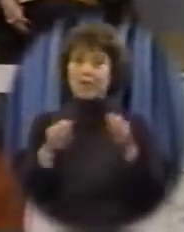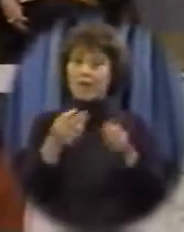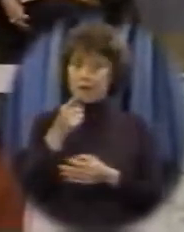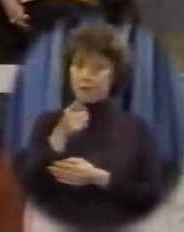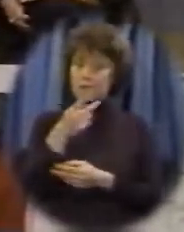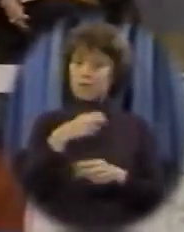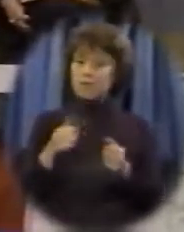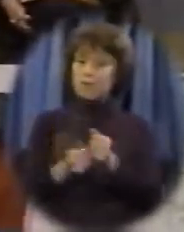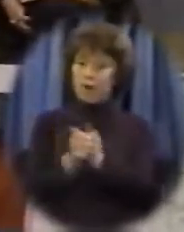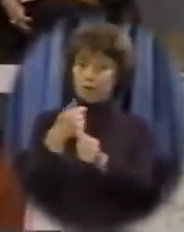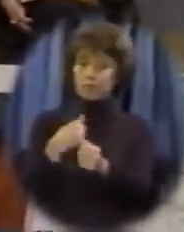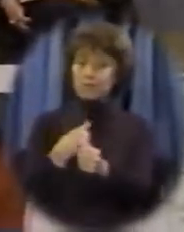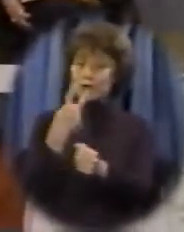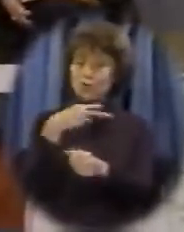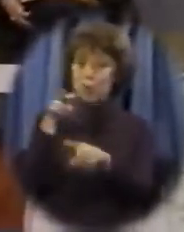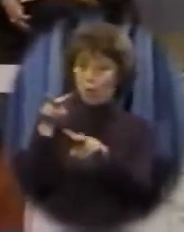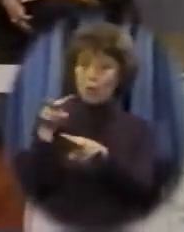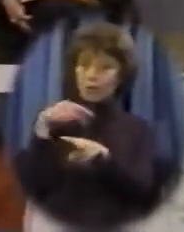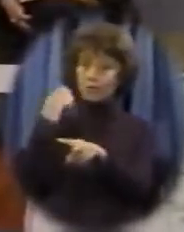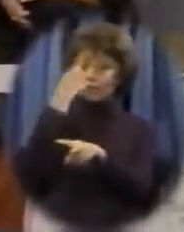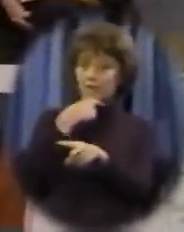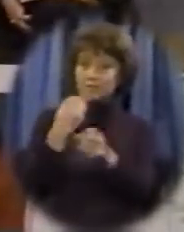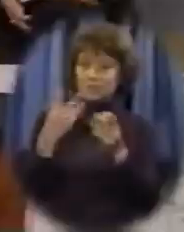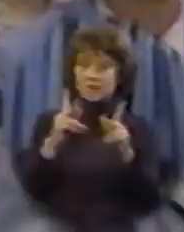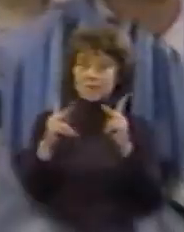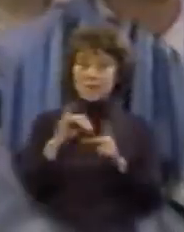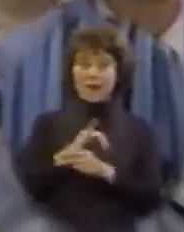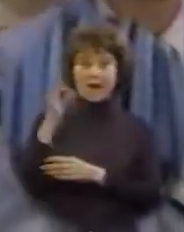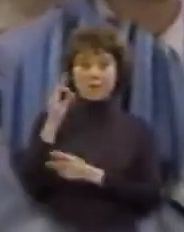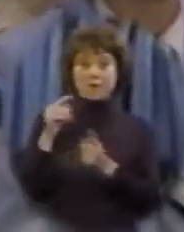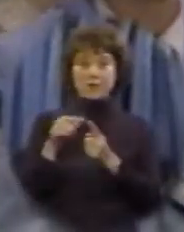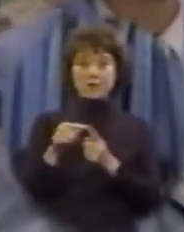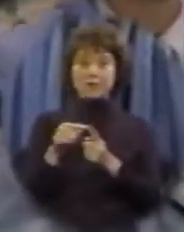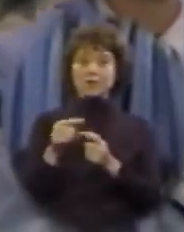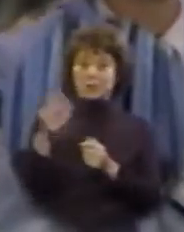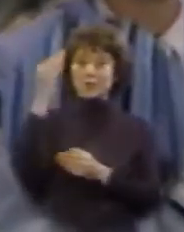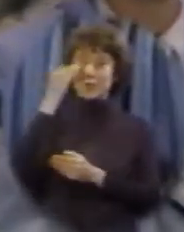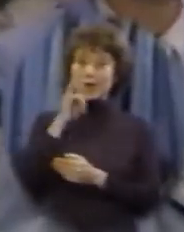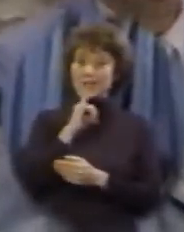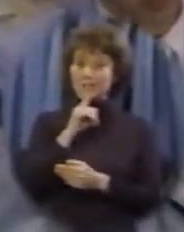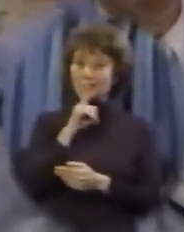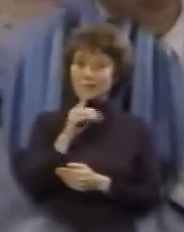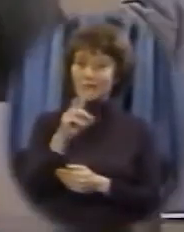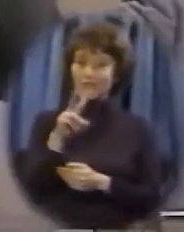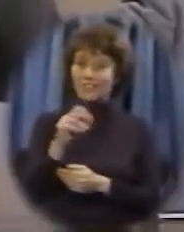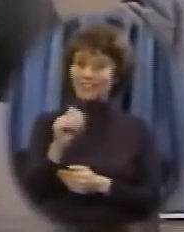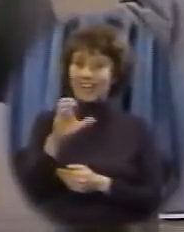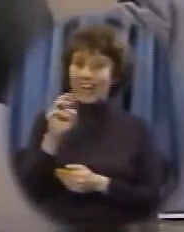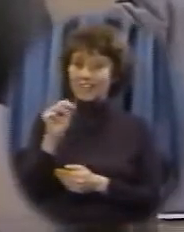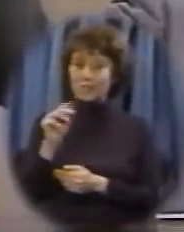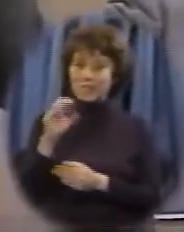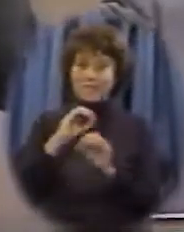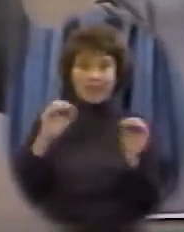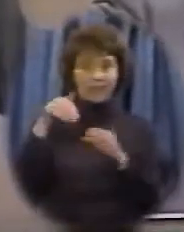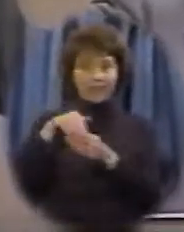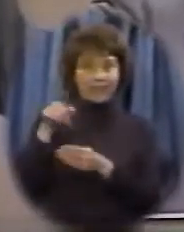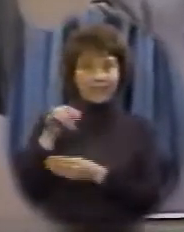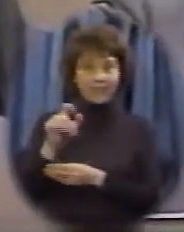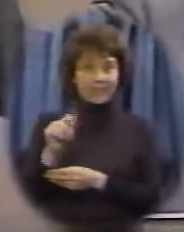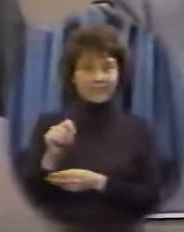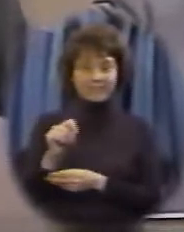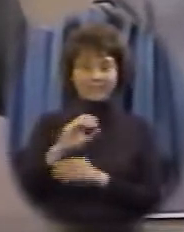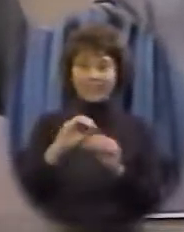had to preach to, you would believe in it in this time, amen? Nothing in it, nothing can get in it. But let me tell you this. It's like a lady said, I didn't get nothing to